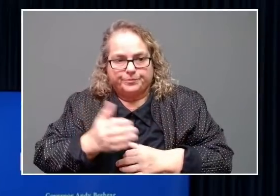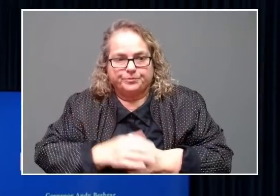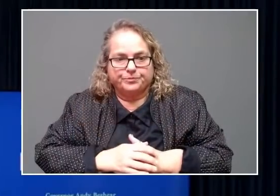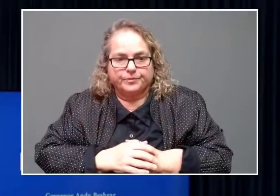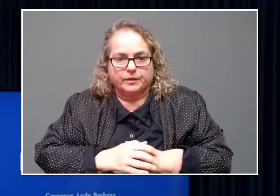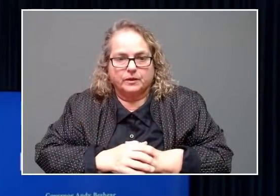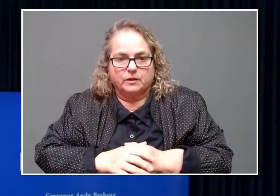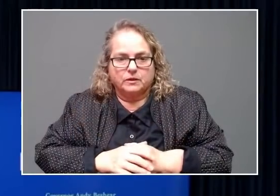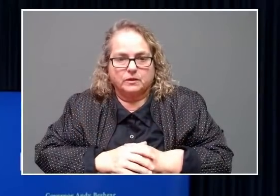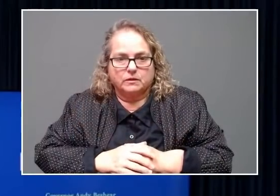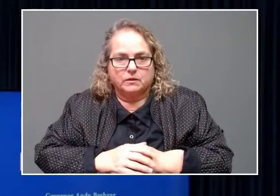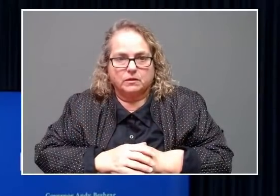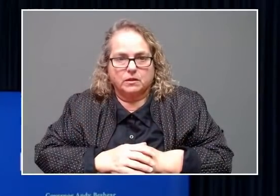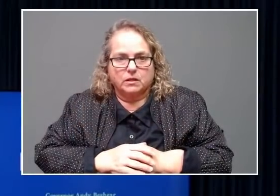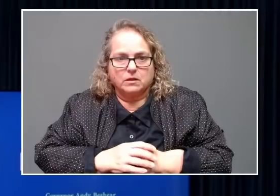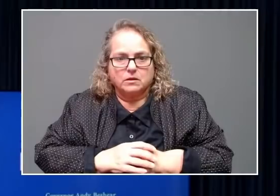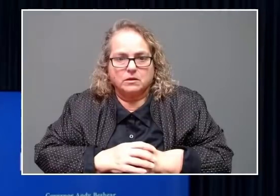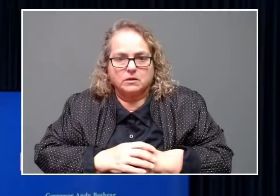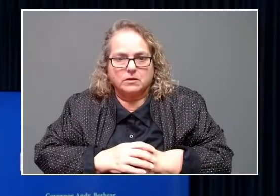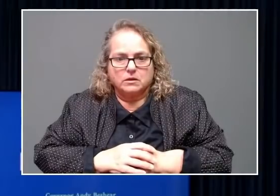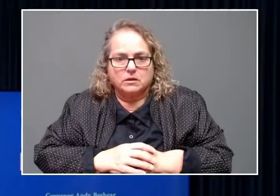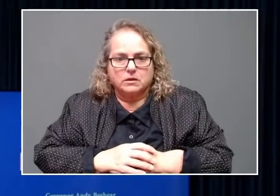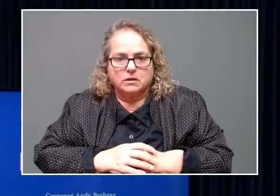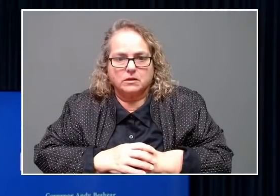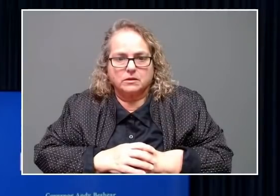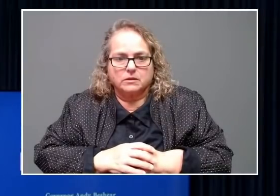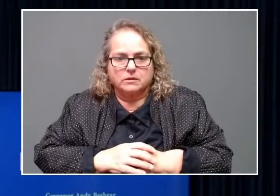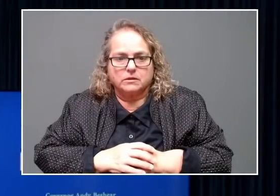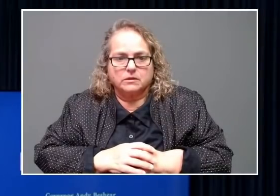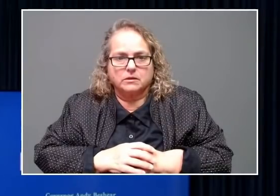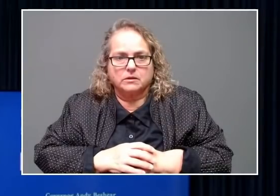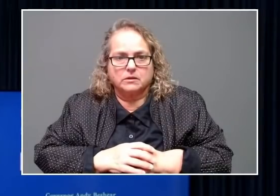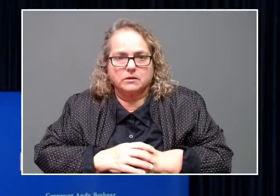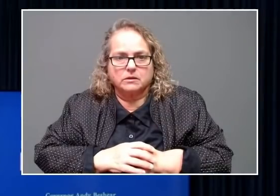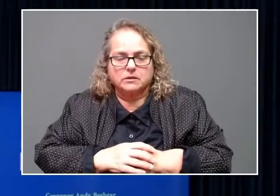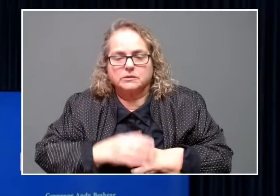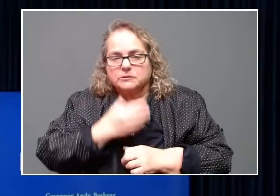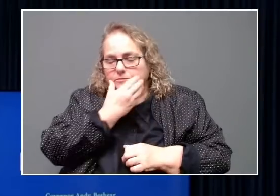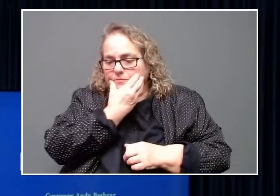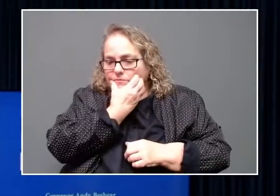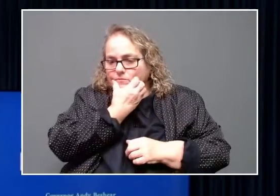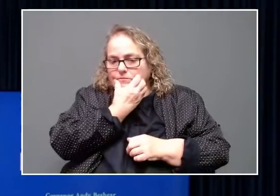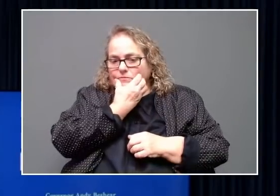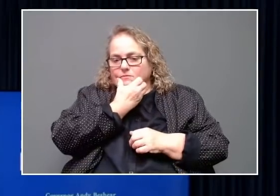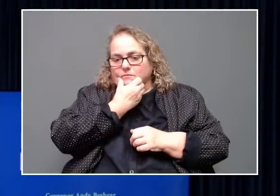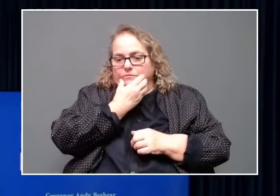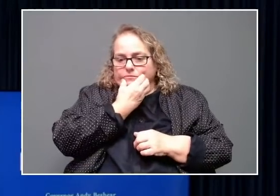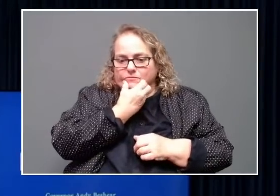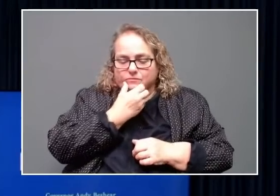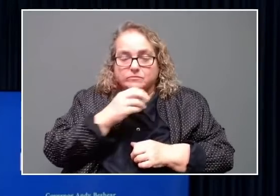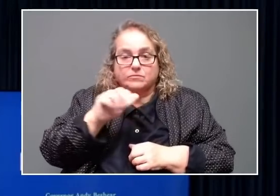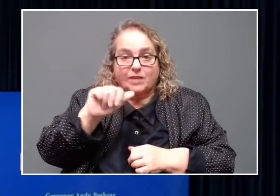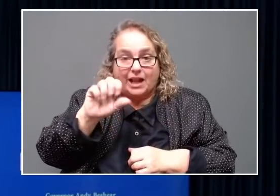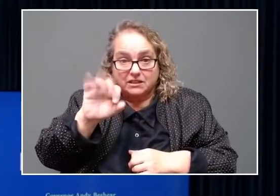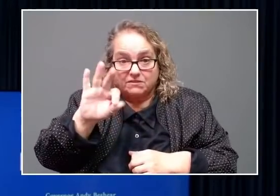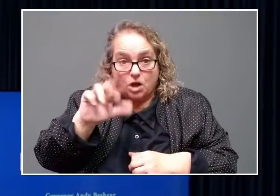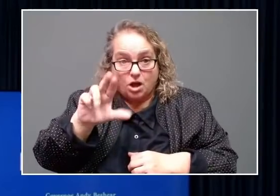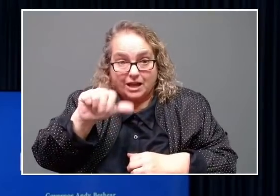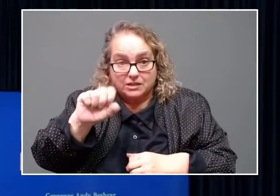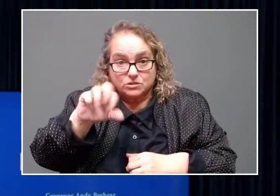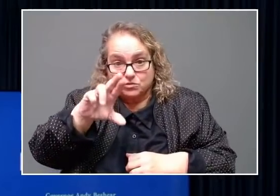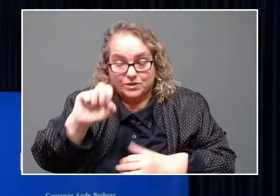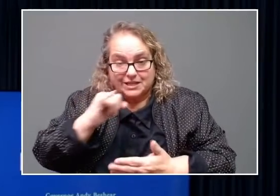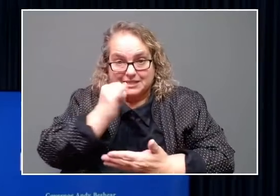Oh, we got Mark too. Sorry, I wasn't sure if Joe Sonk was here either. No. But, so as far as the redistricting bills, I've got a couple